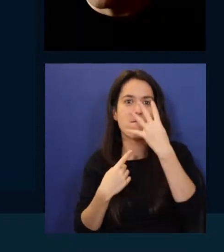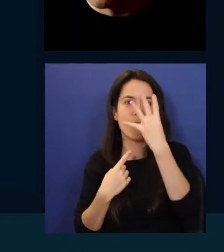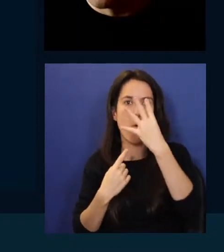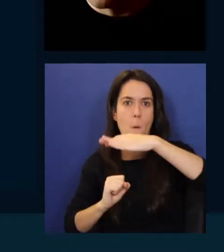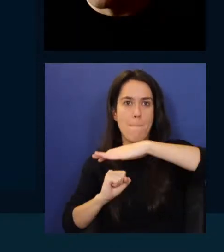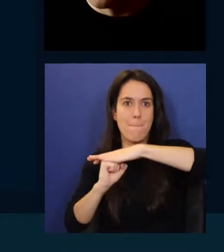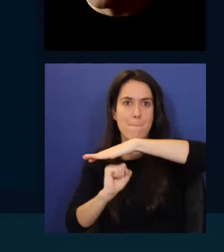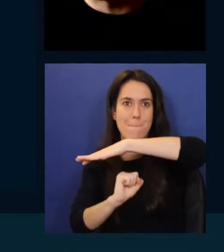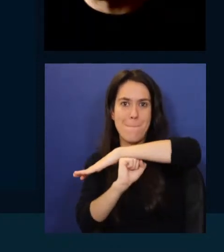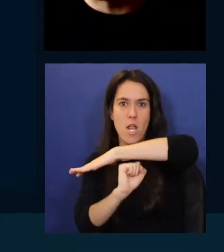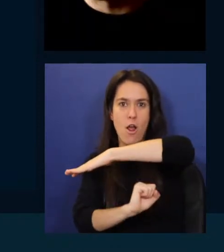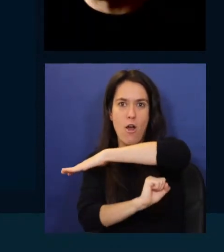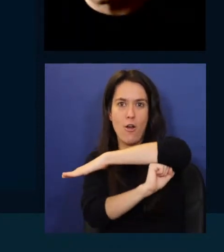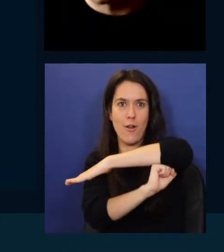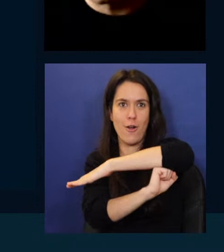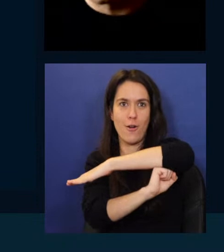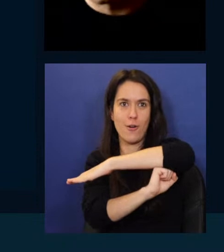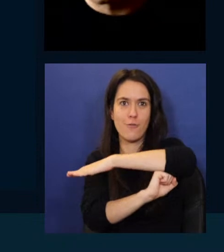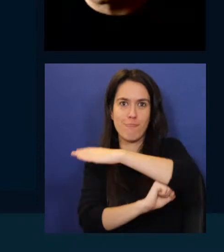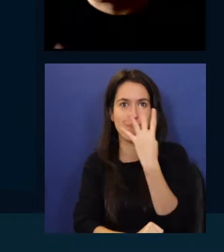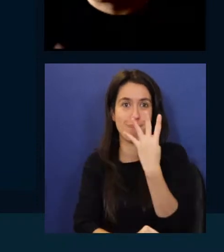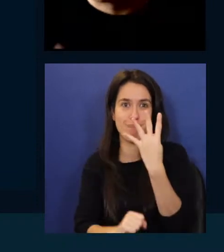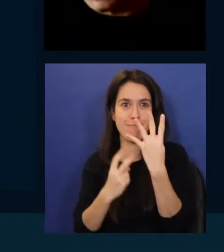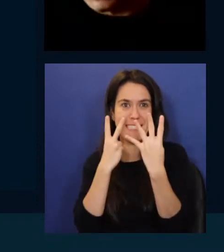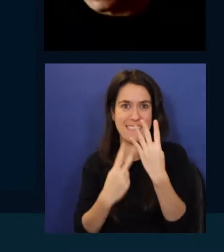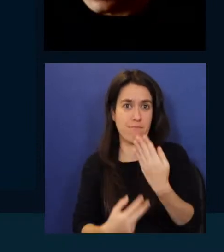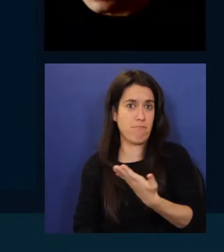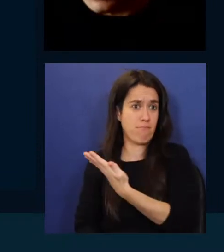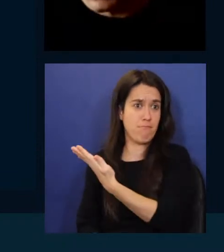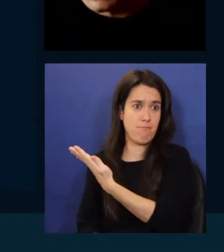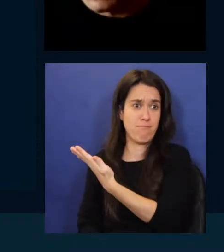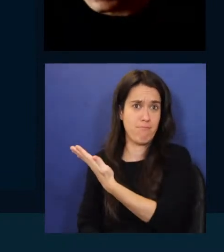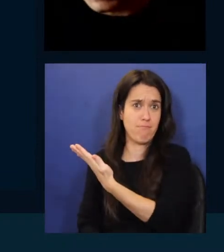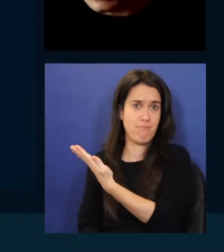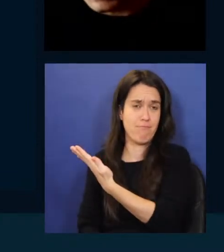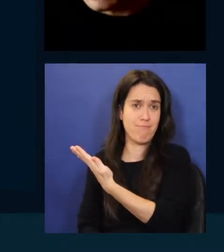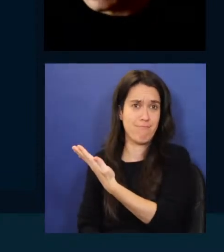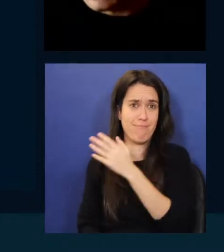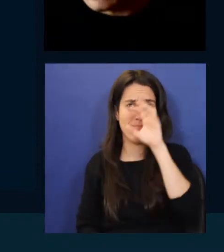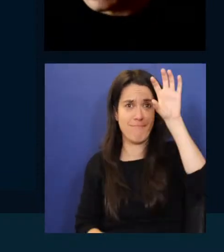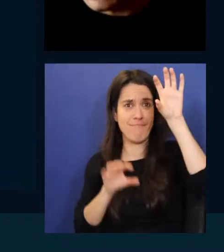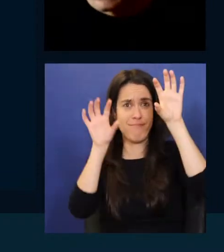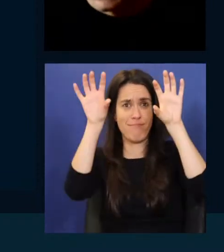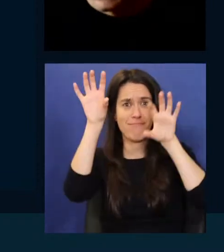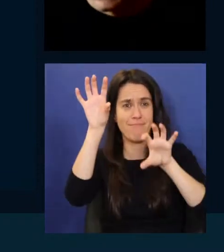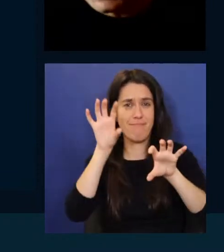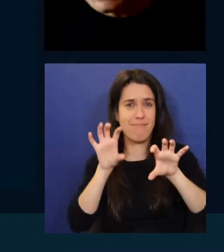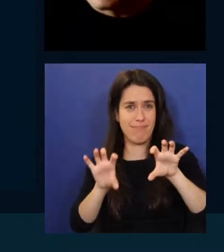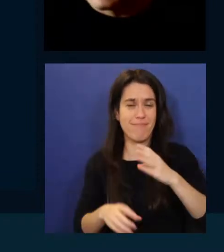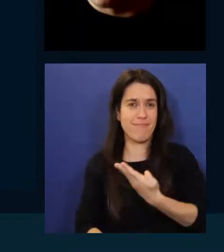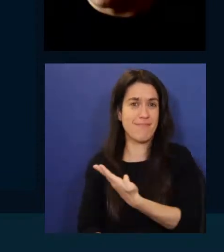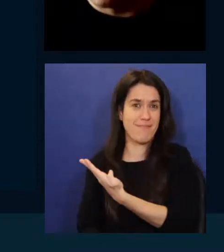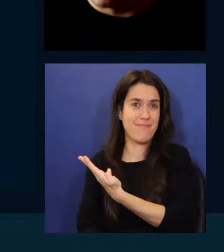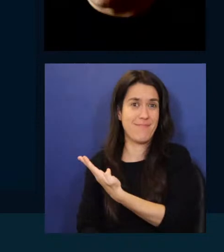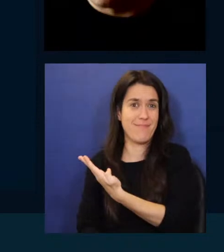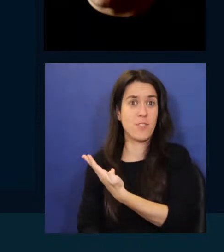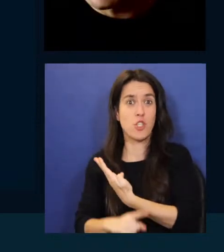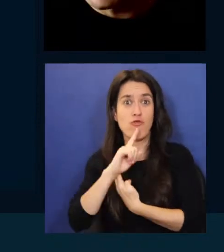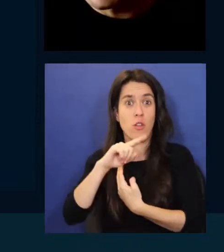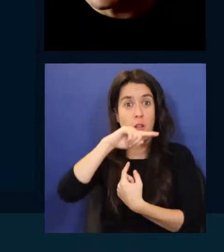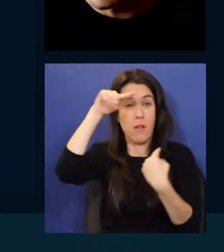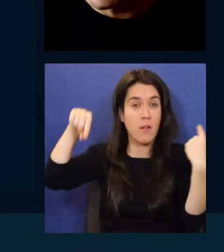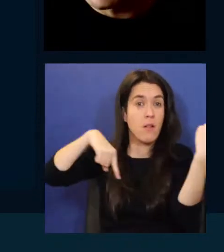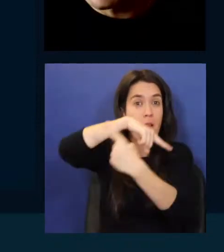transformation, which effectively guide a lot of the investments, like I said. And it is really a fantastic opportunity when I think